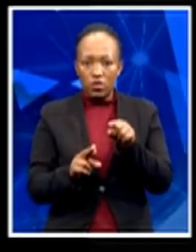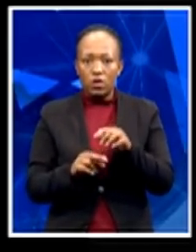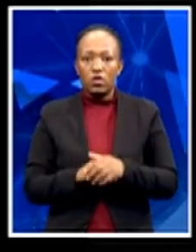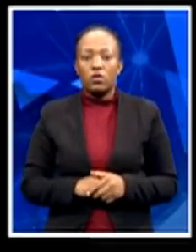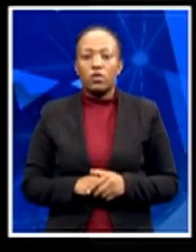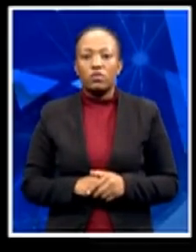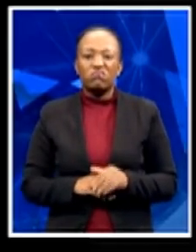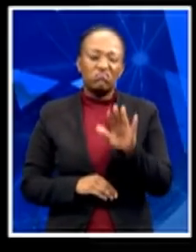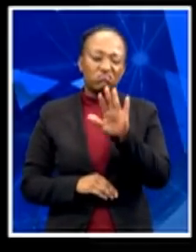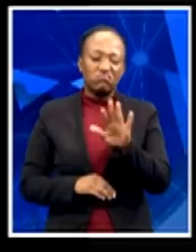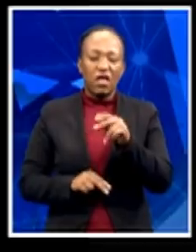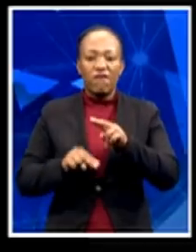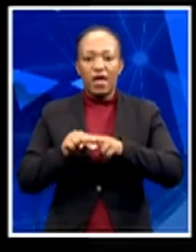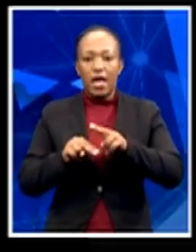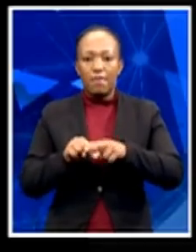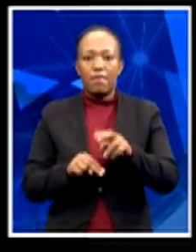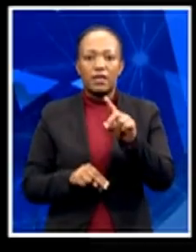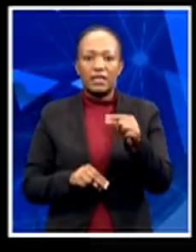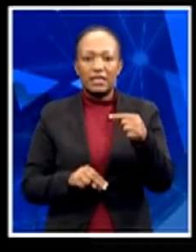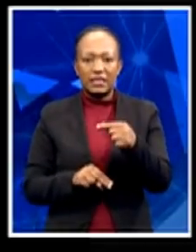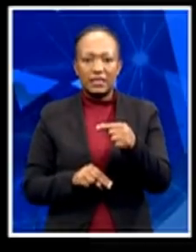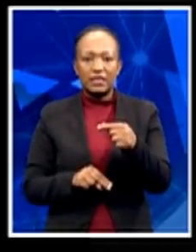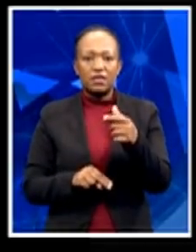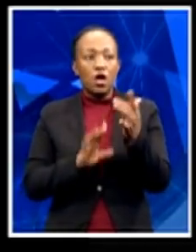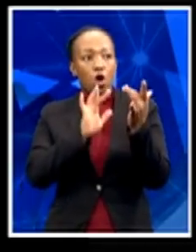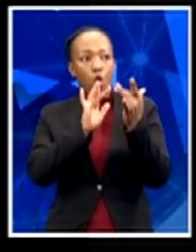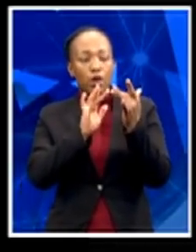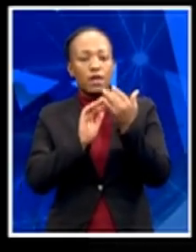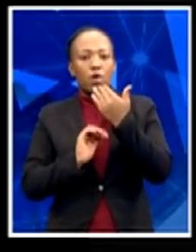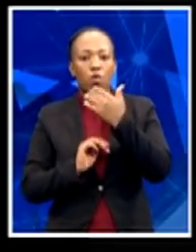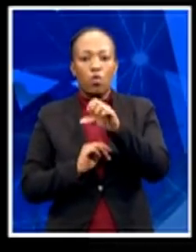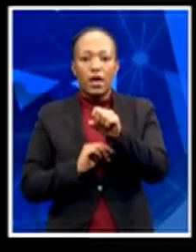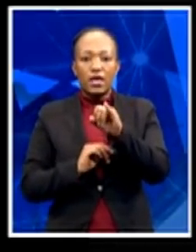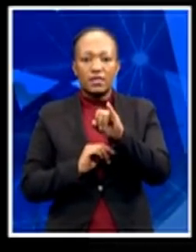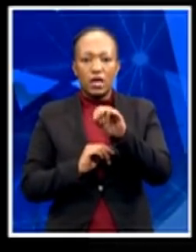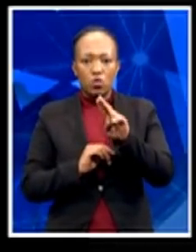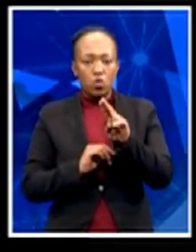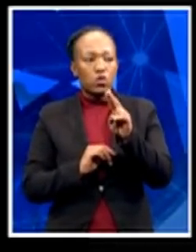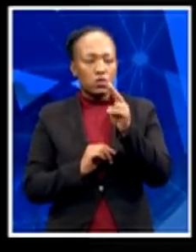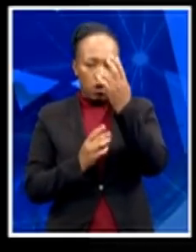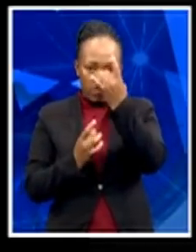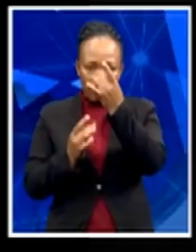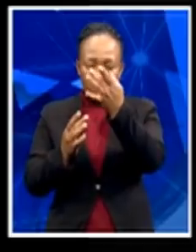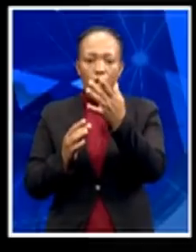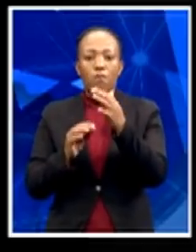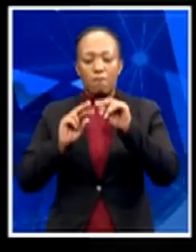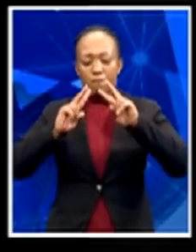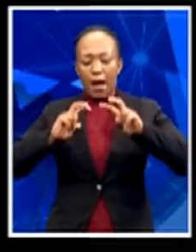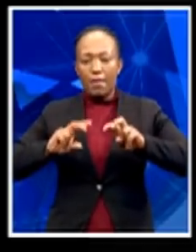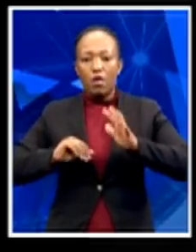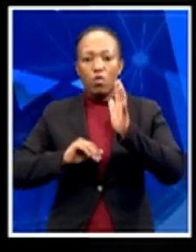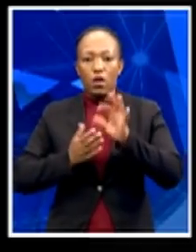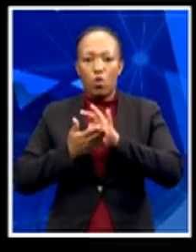was contacted by the SIU, informing him that they will be investigating the contract insofar as it relates to